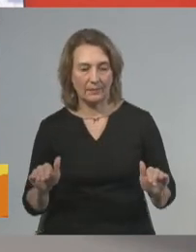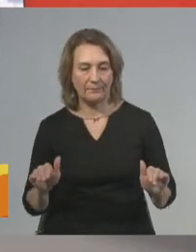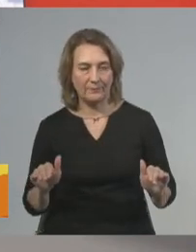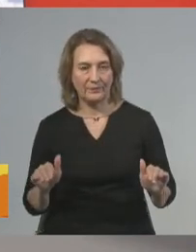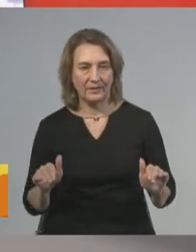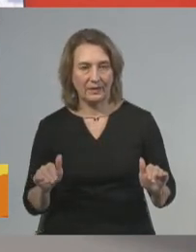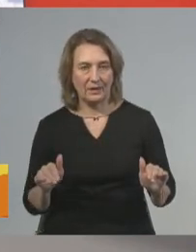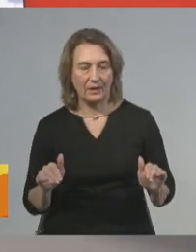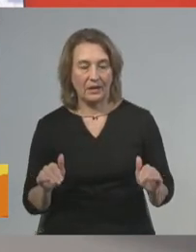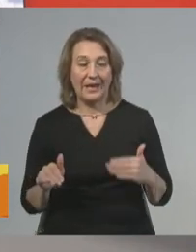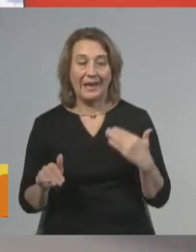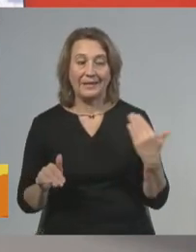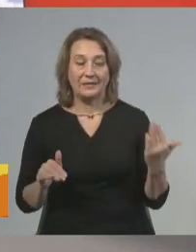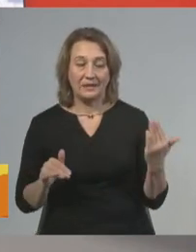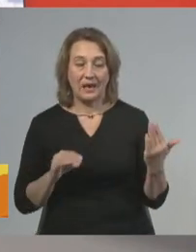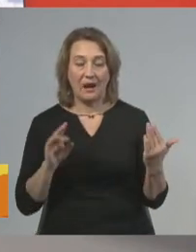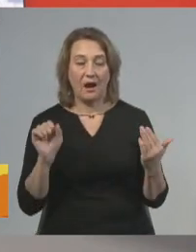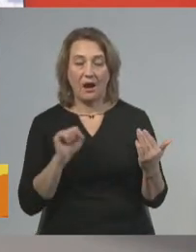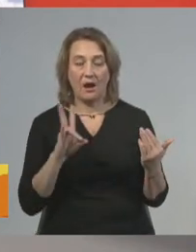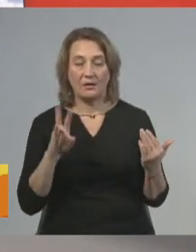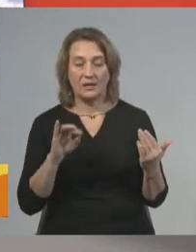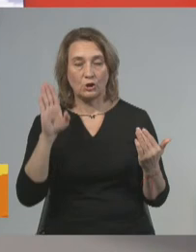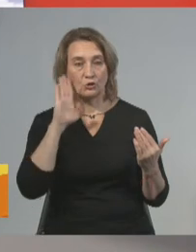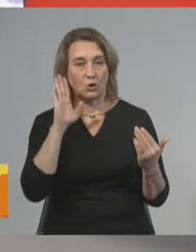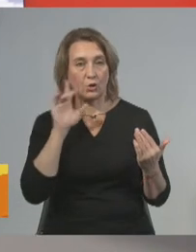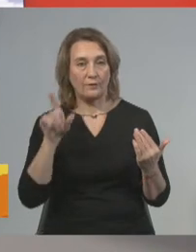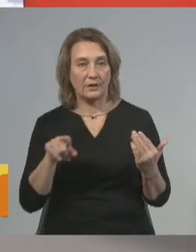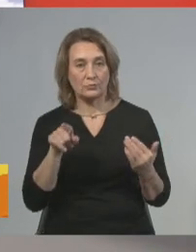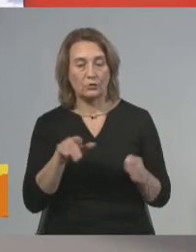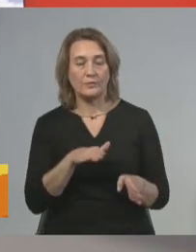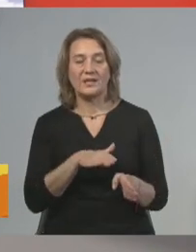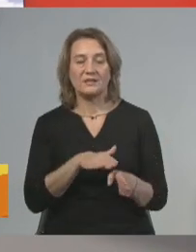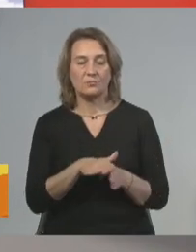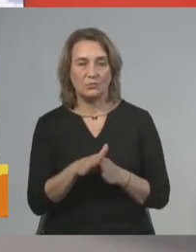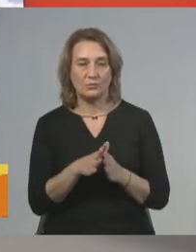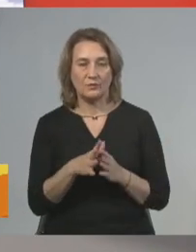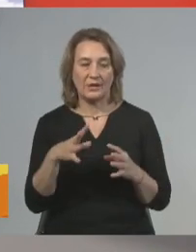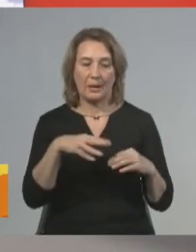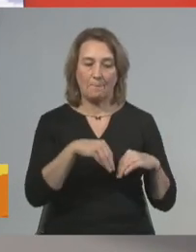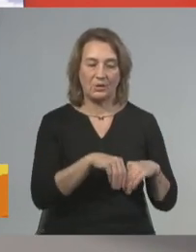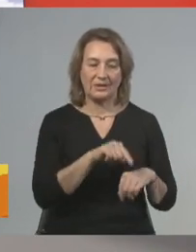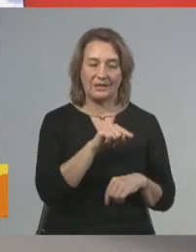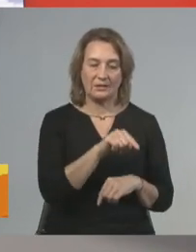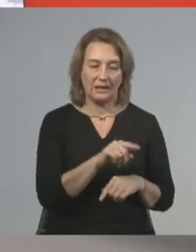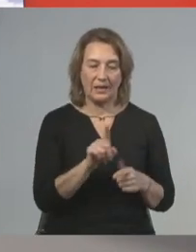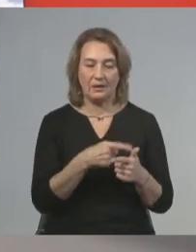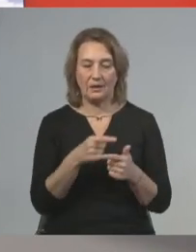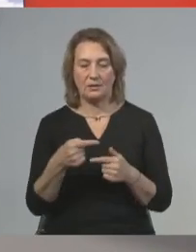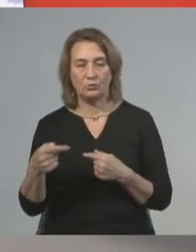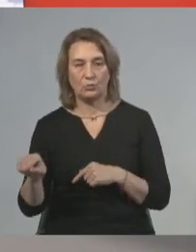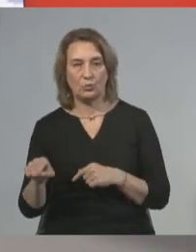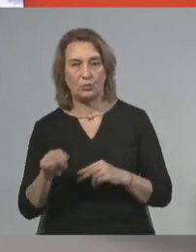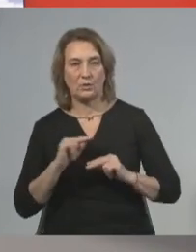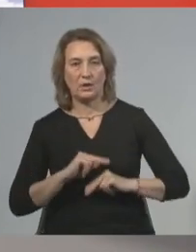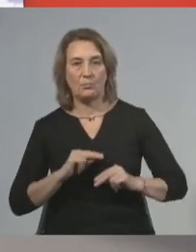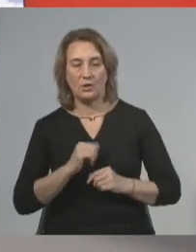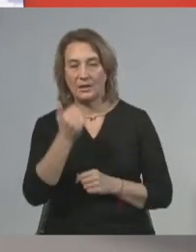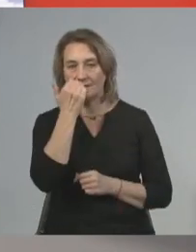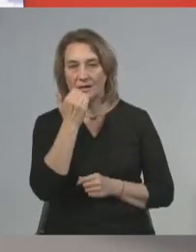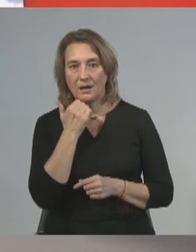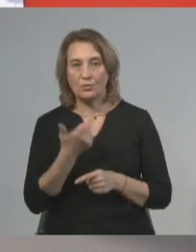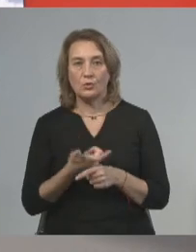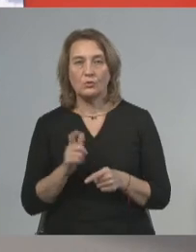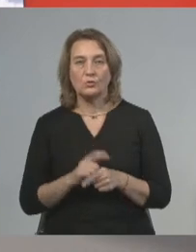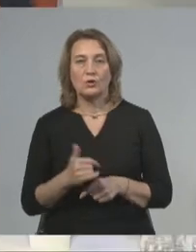role to care for children is on the shoulders of a woman not of a man that is why uh women have to combine